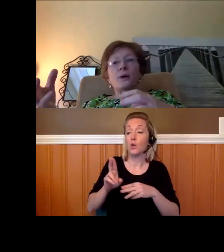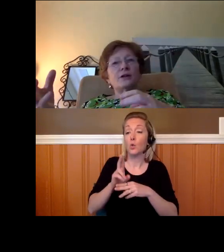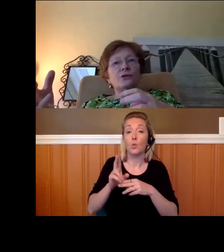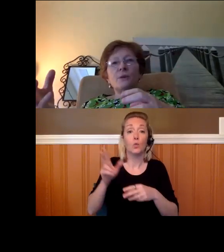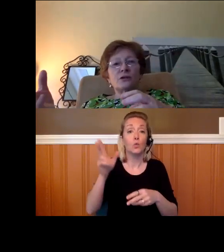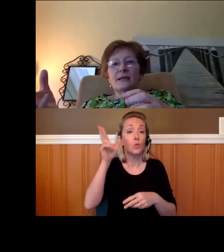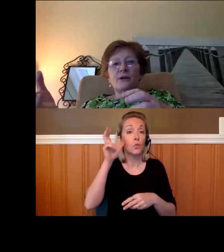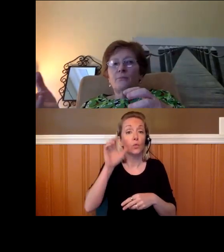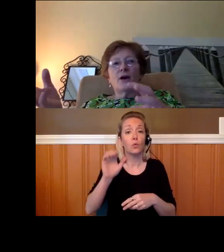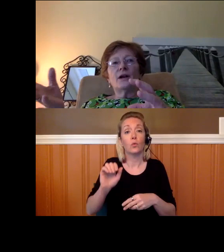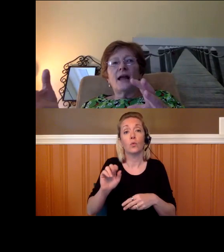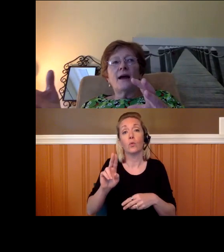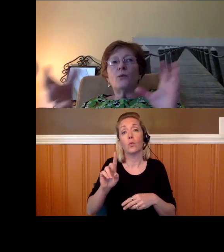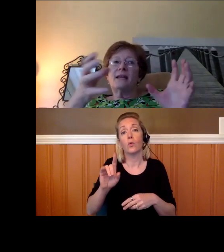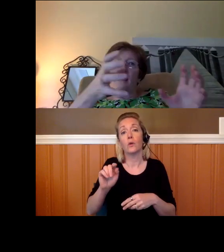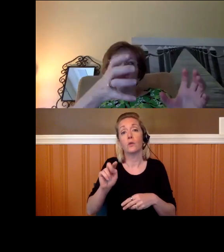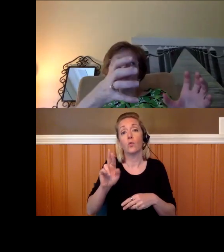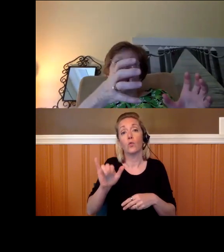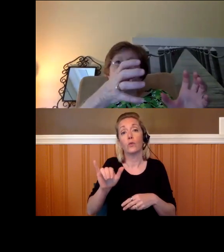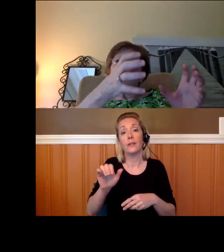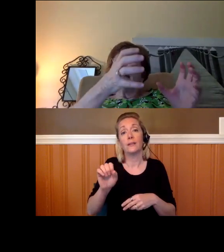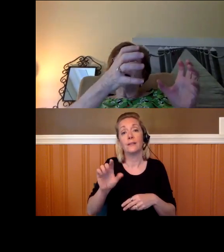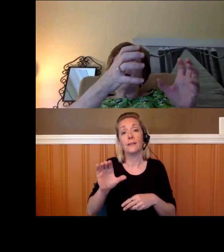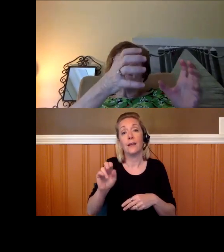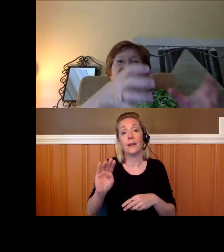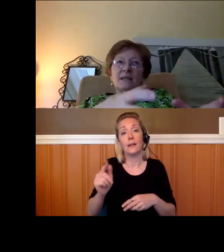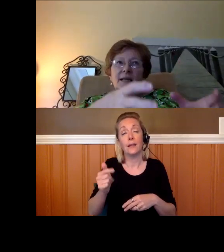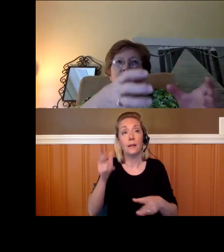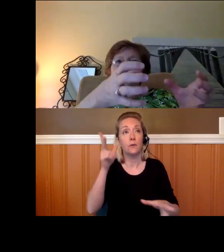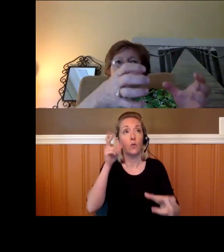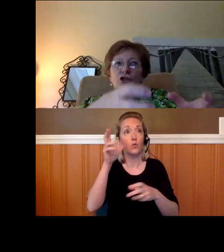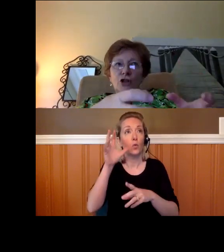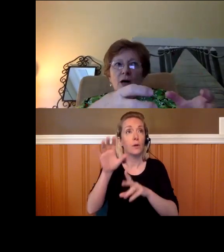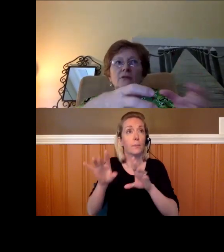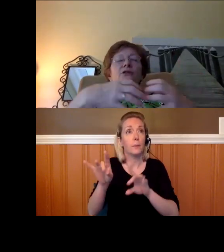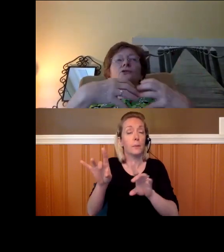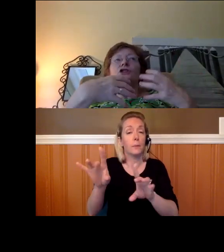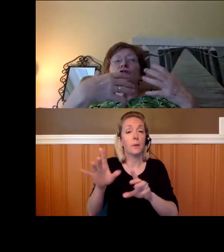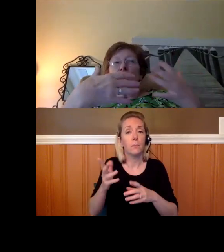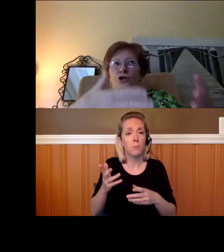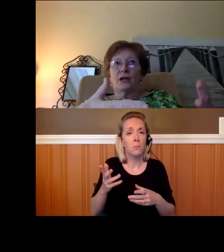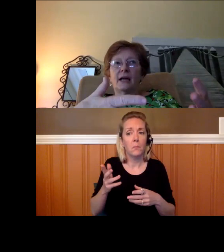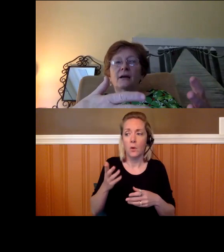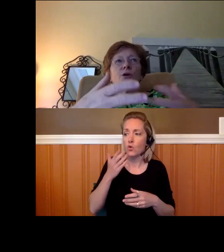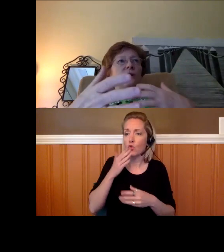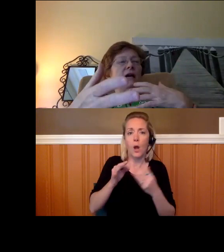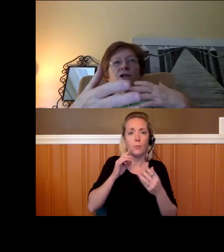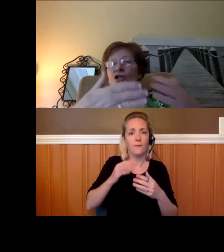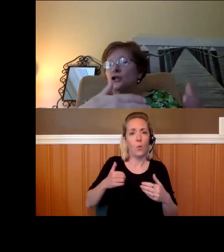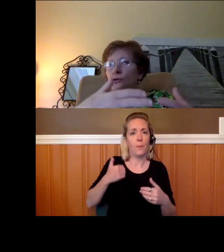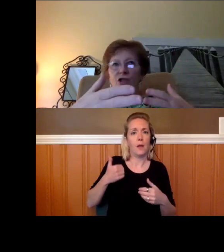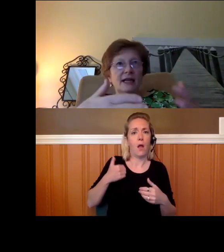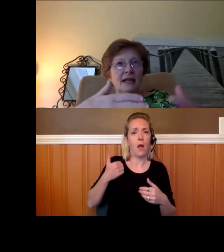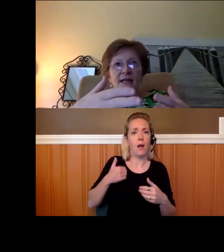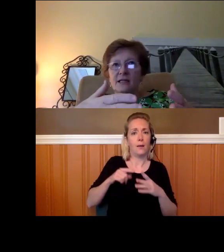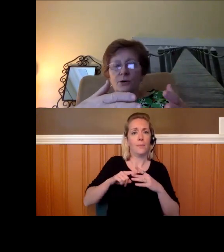now. We gave her that ability when she was young, so she knows she can communicate. She knows she can let us know things.